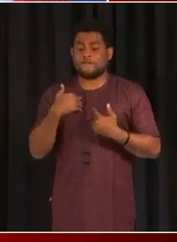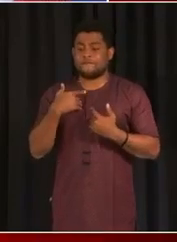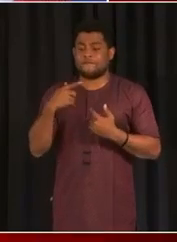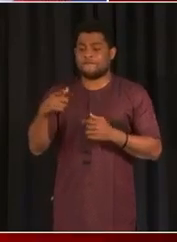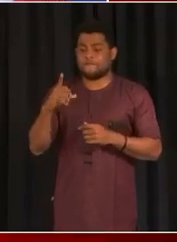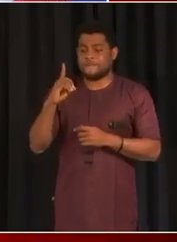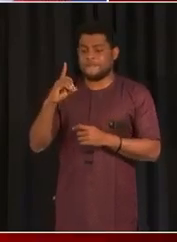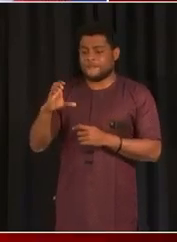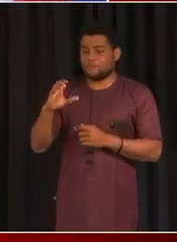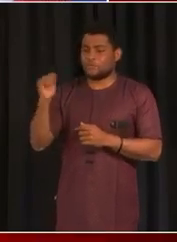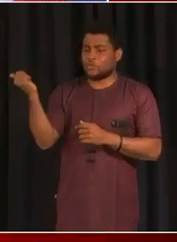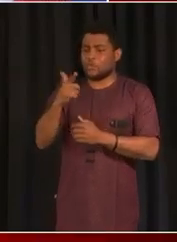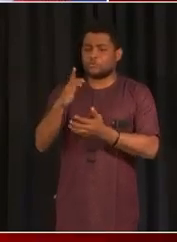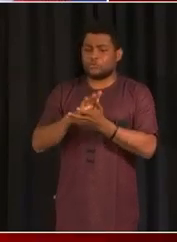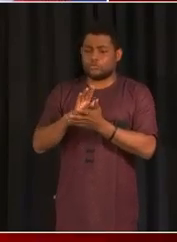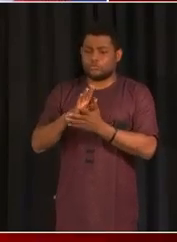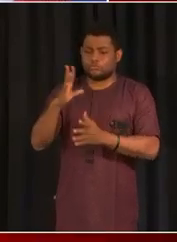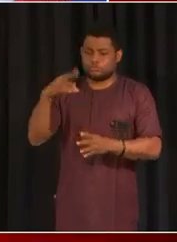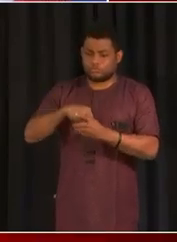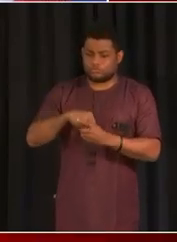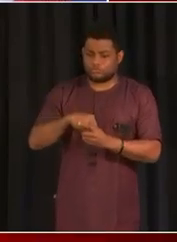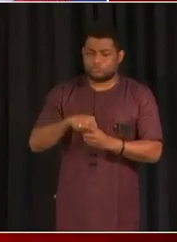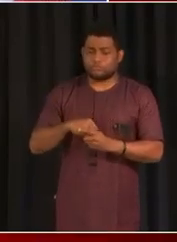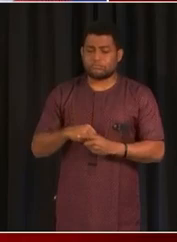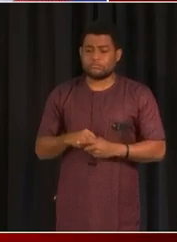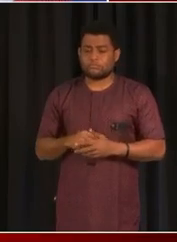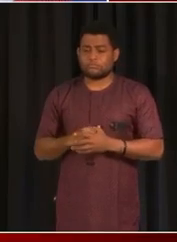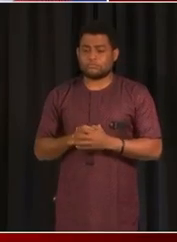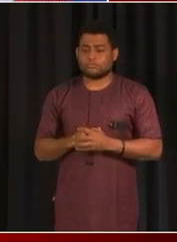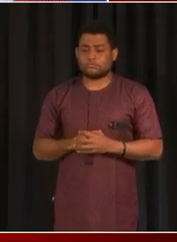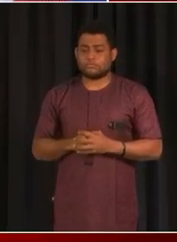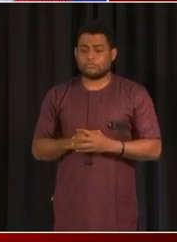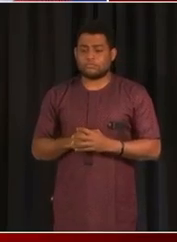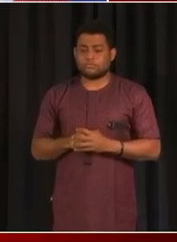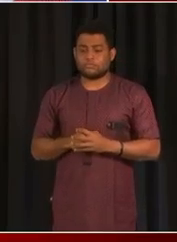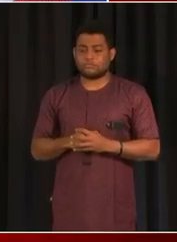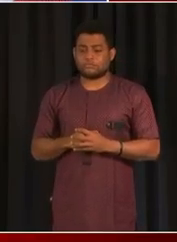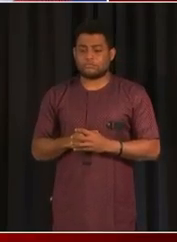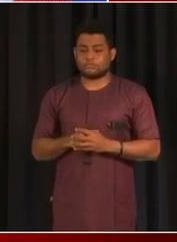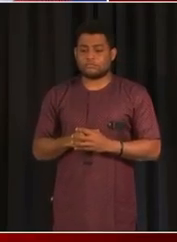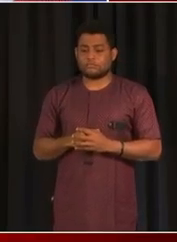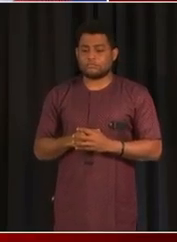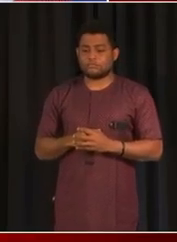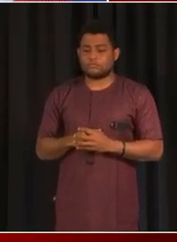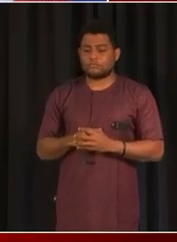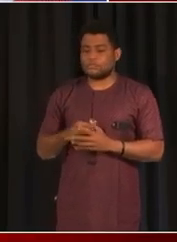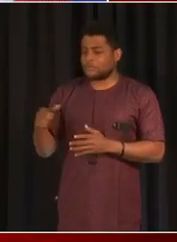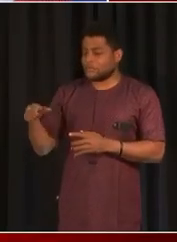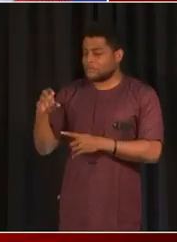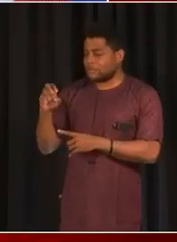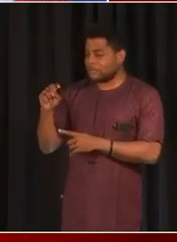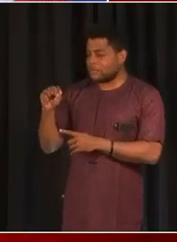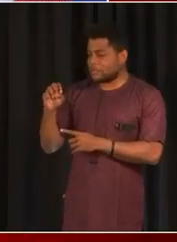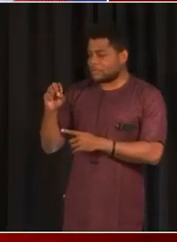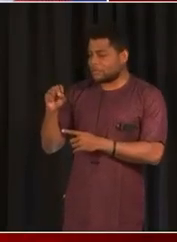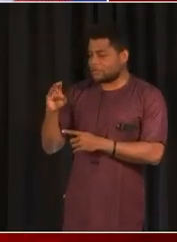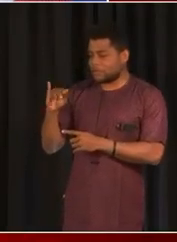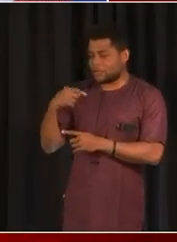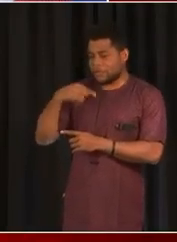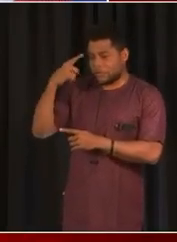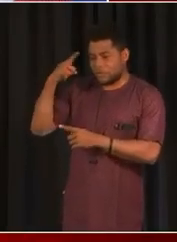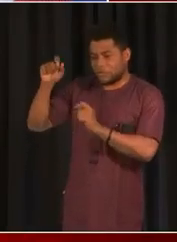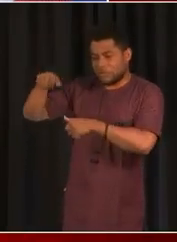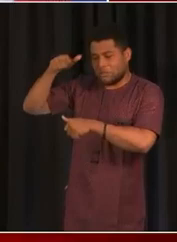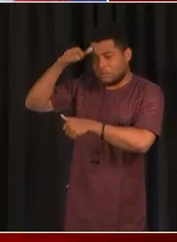charter schools. And we, Dr. Nesbitt will remember this better than I am remembering it right now,